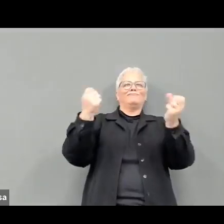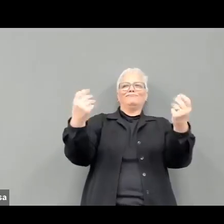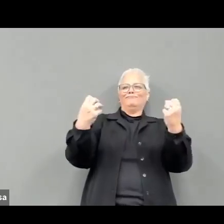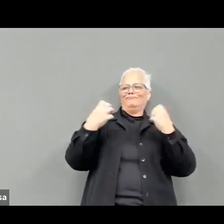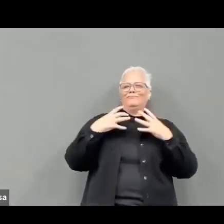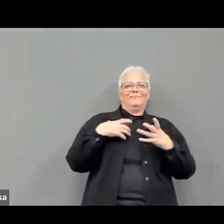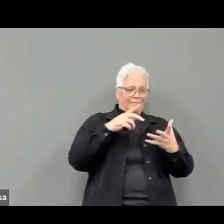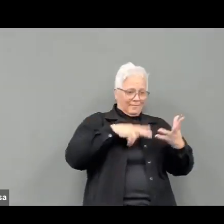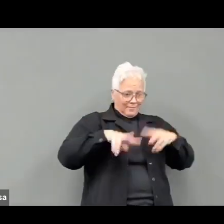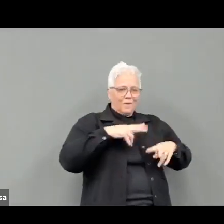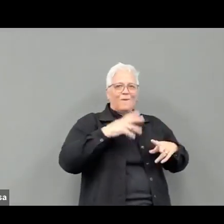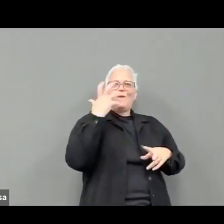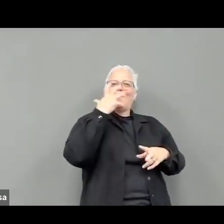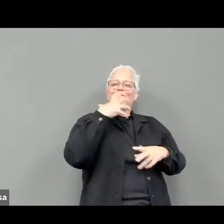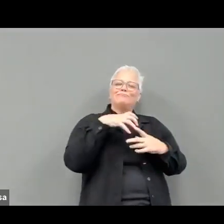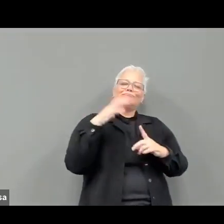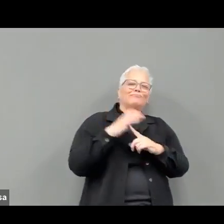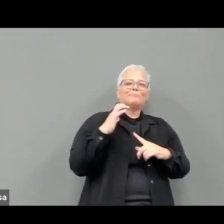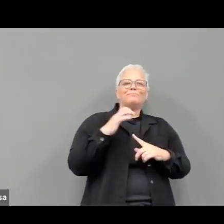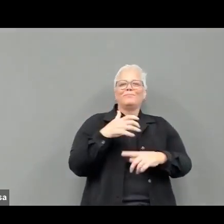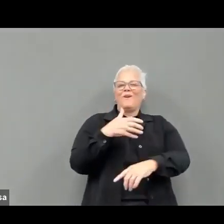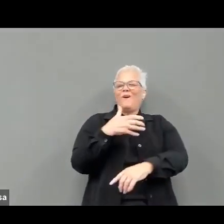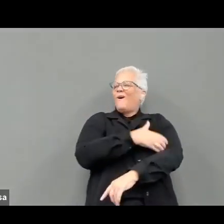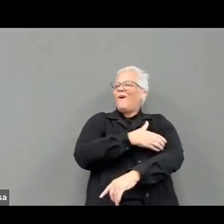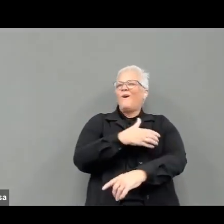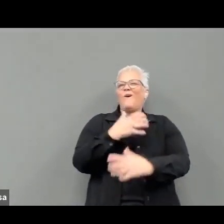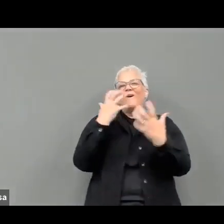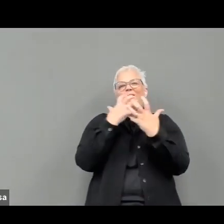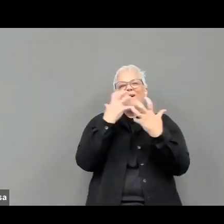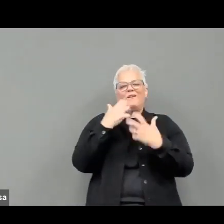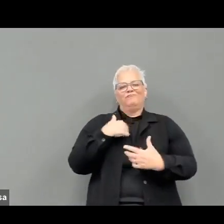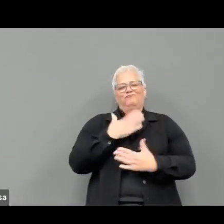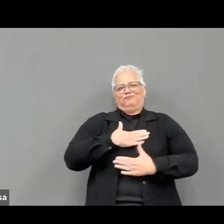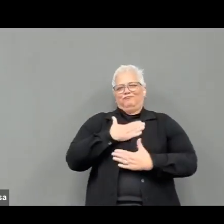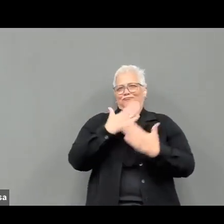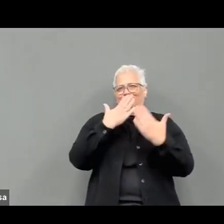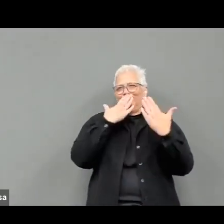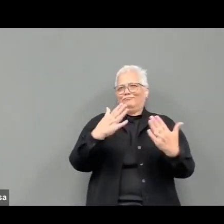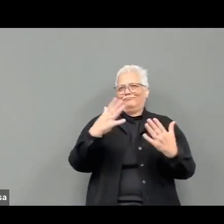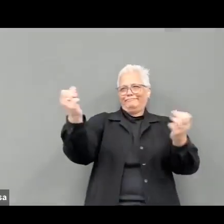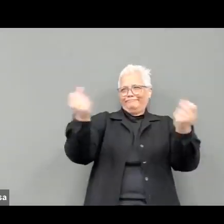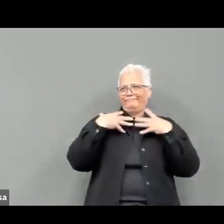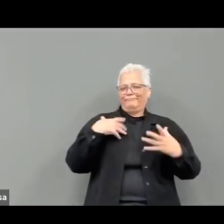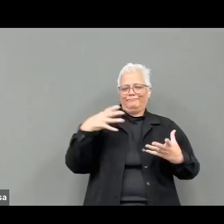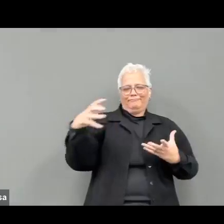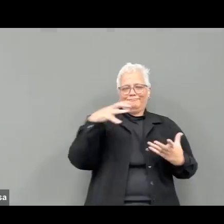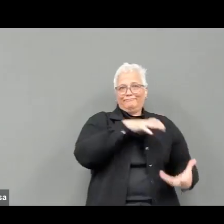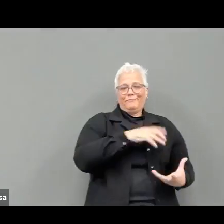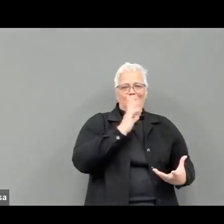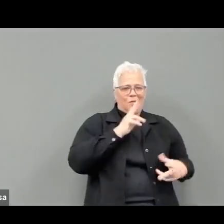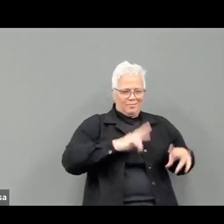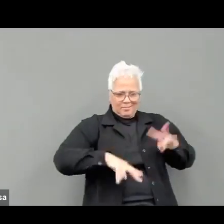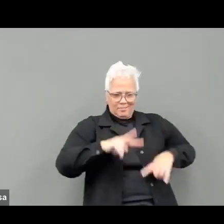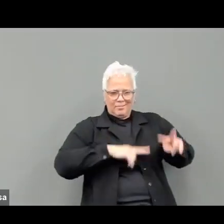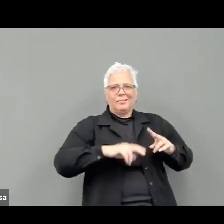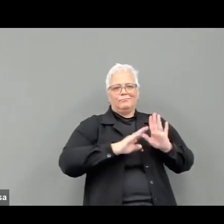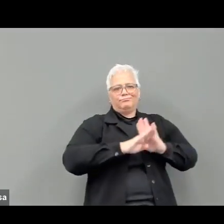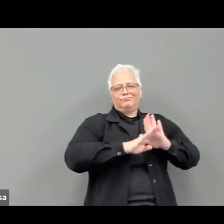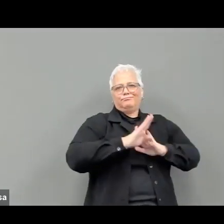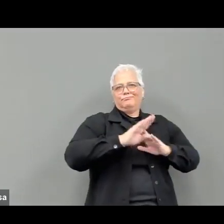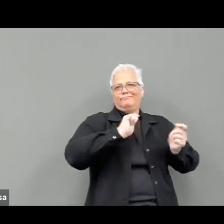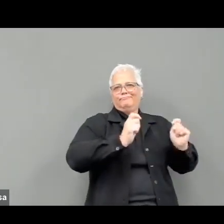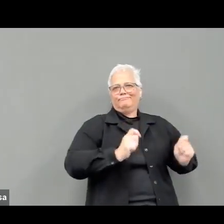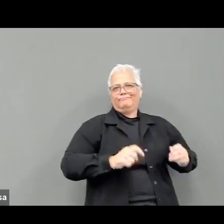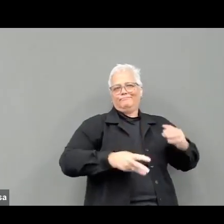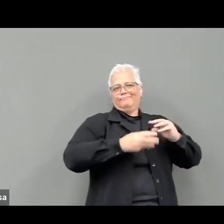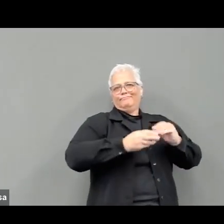by kids in particular that are really wonderful. And I just can't wait for our healthcare professionals working the front lines in fighting